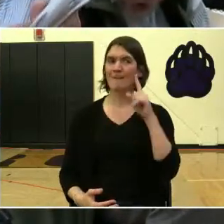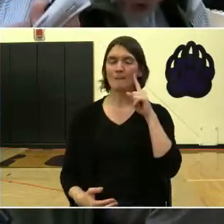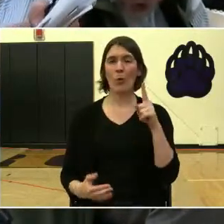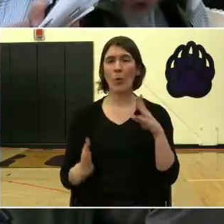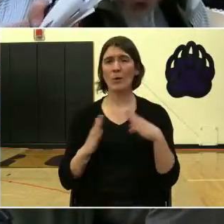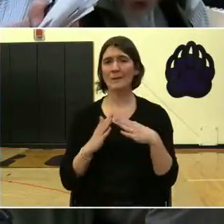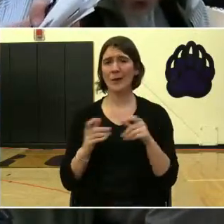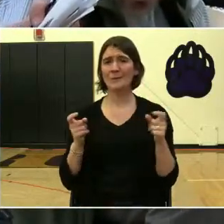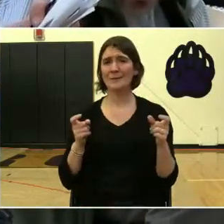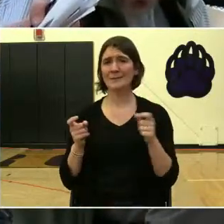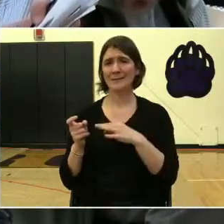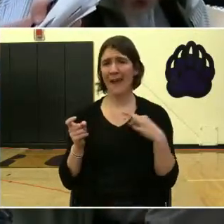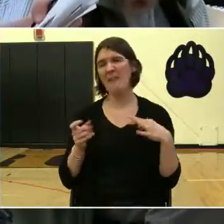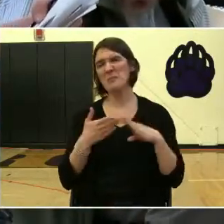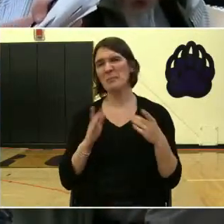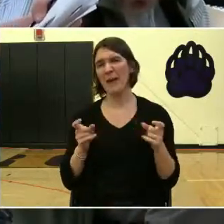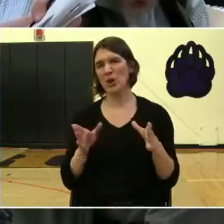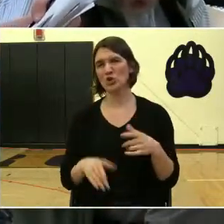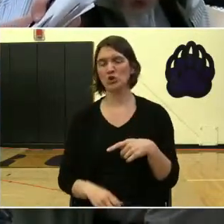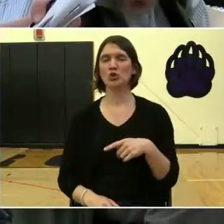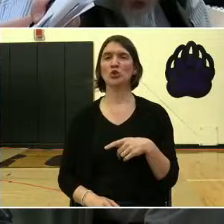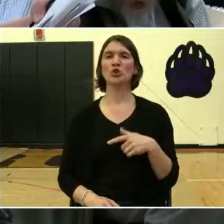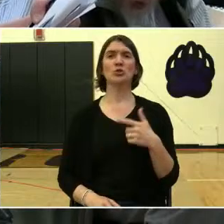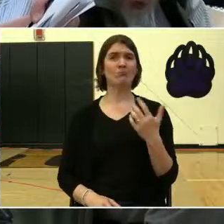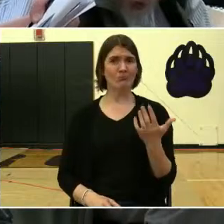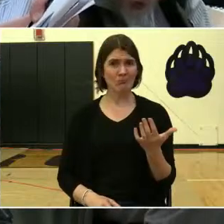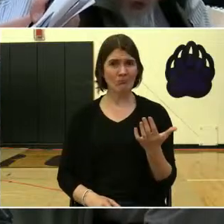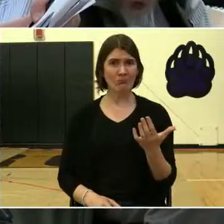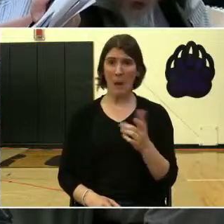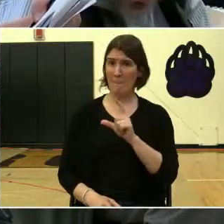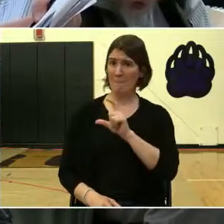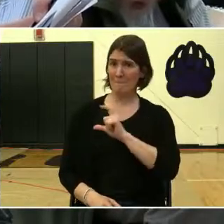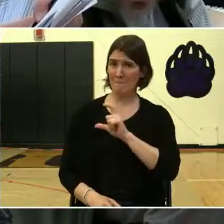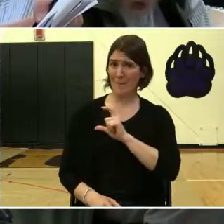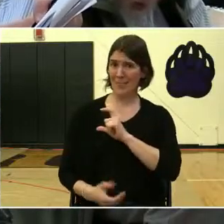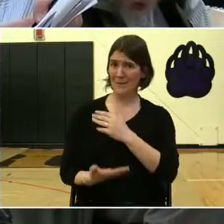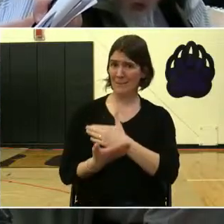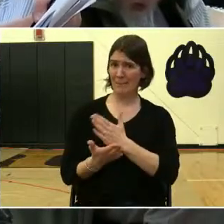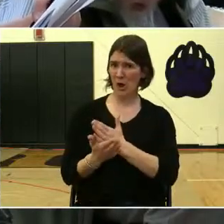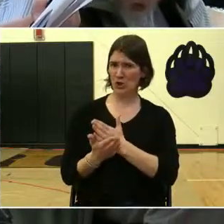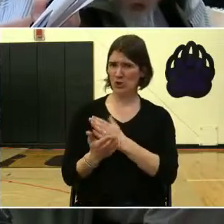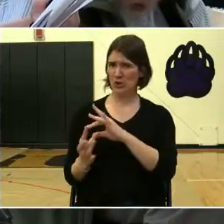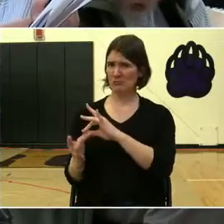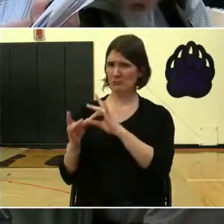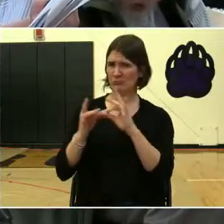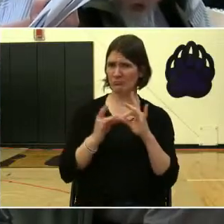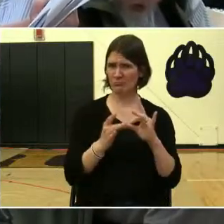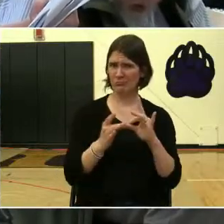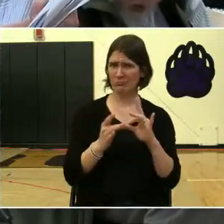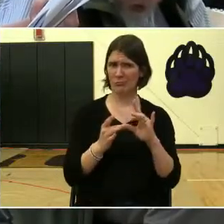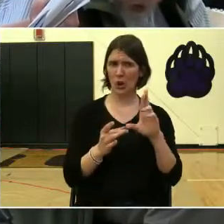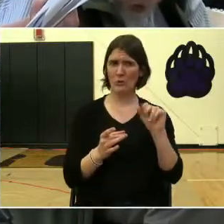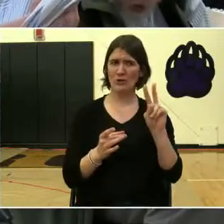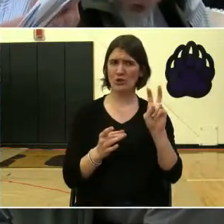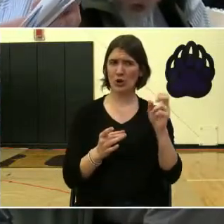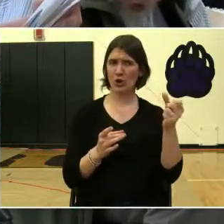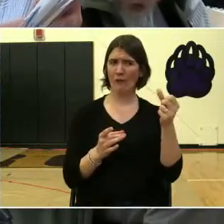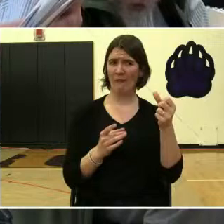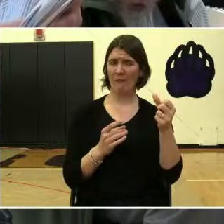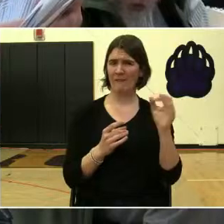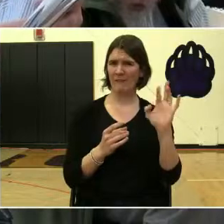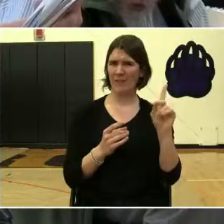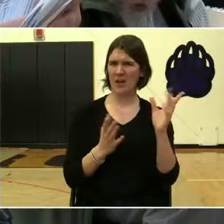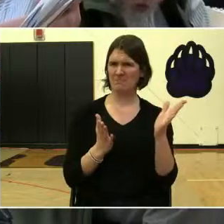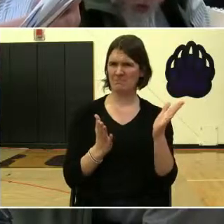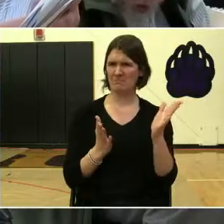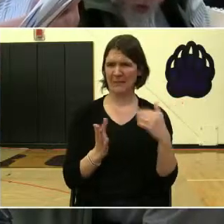administration regarding um how the police budget relates to the reserve fund um